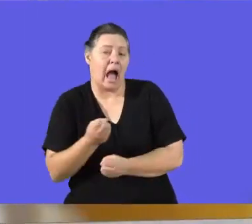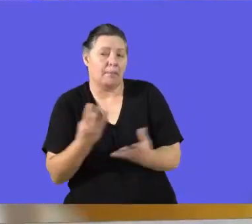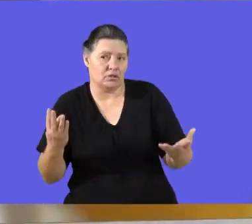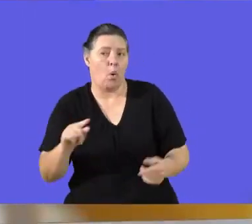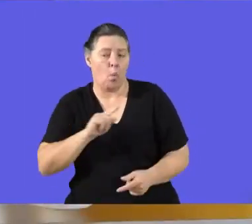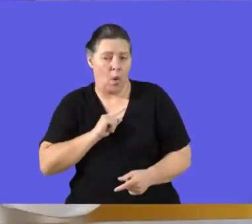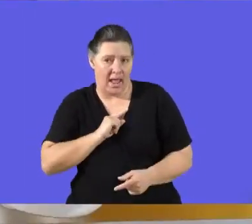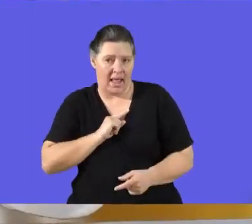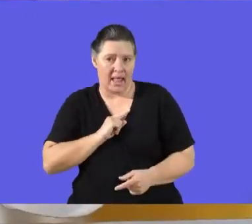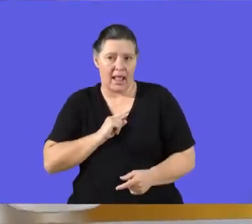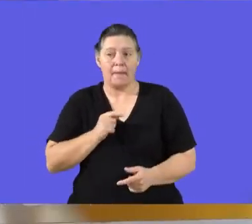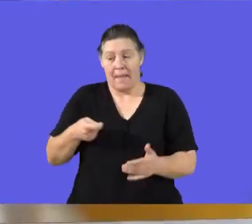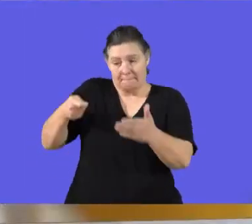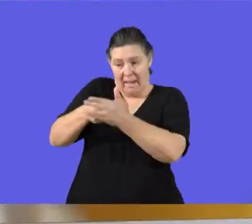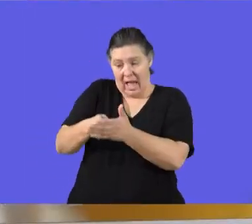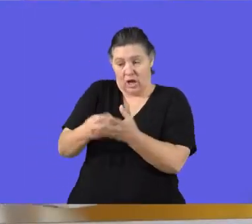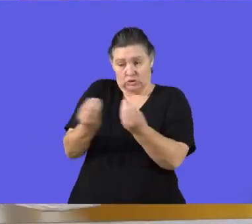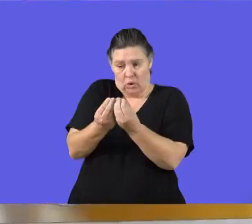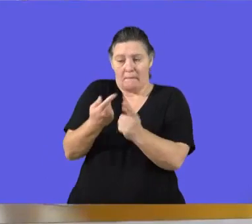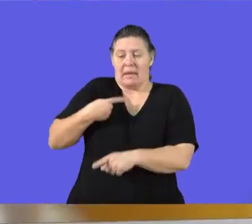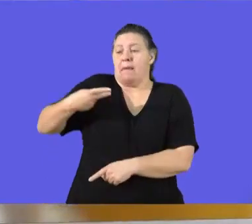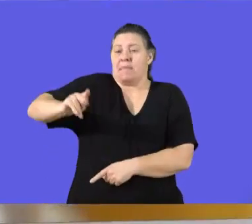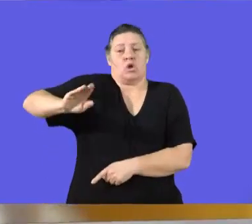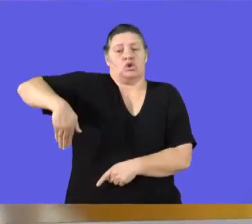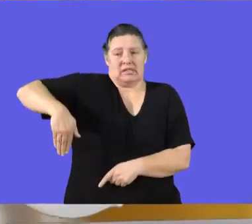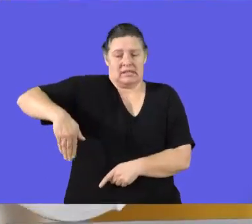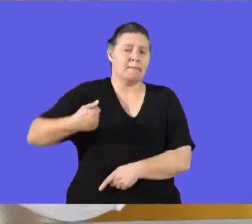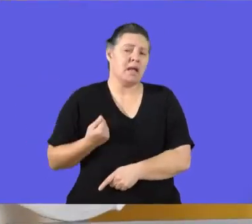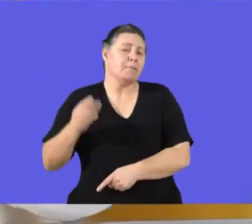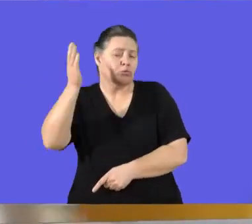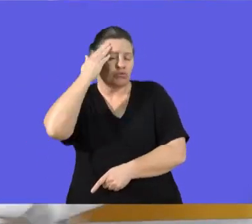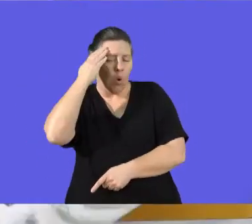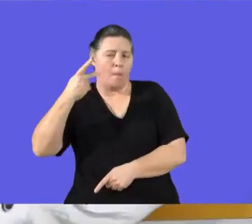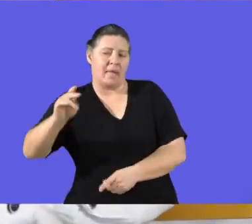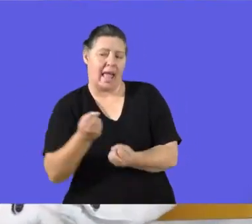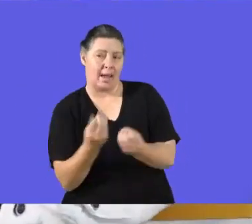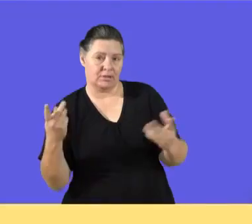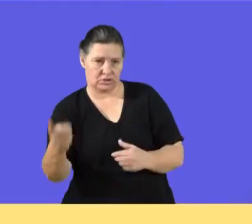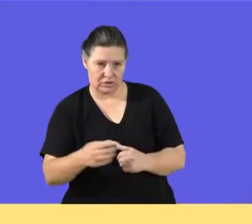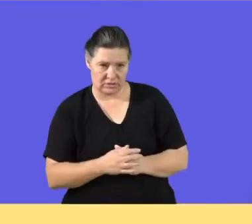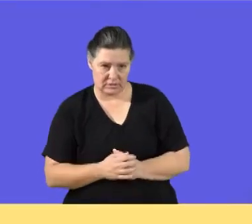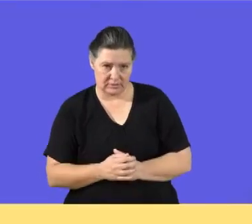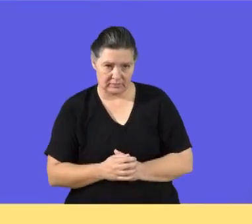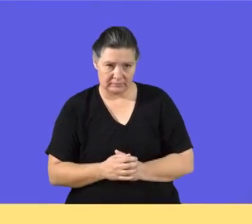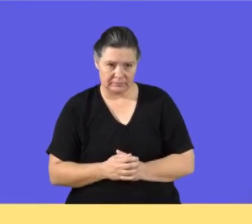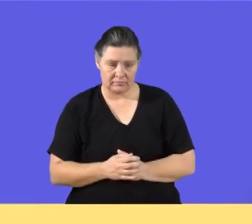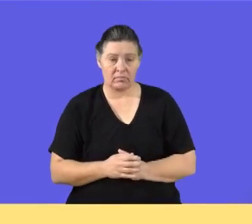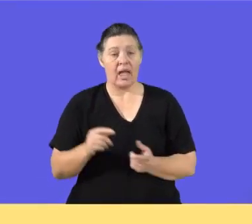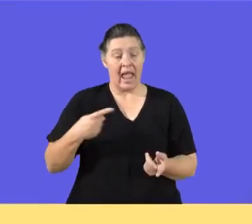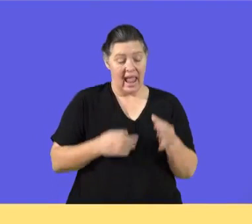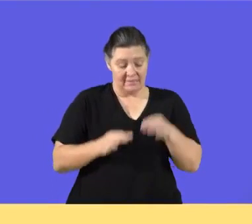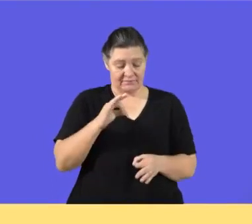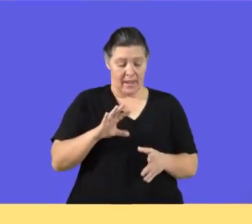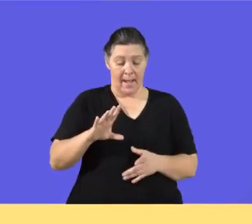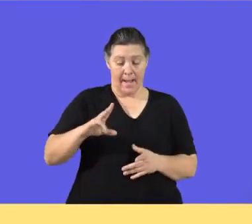we owe money. Why? Because we bought goods on credit from them. Now, documents received and issued must be